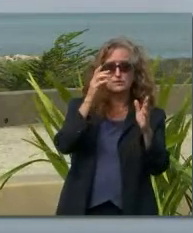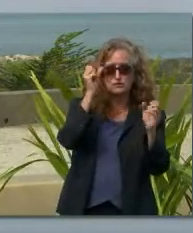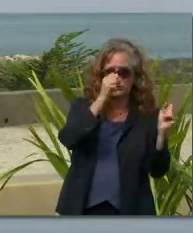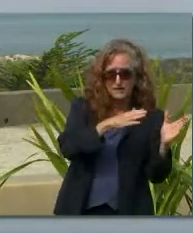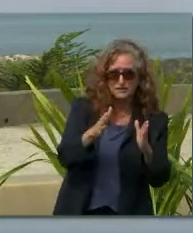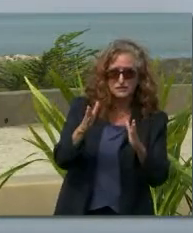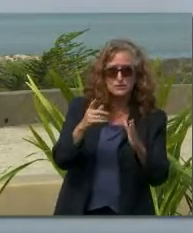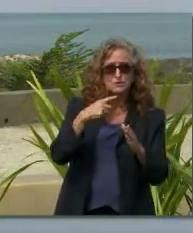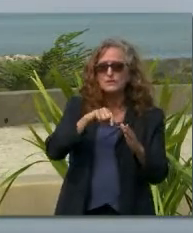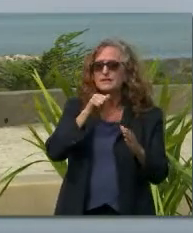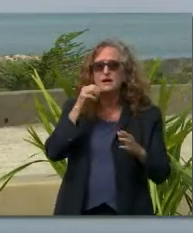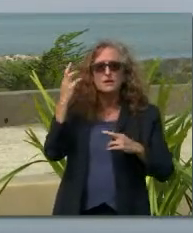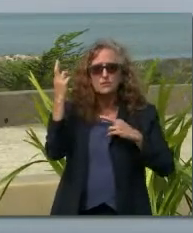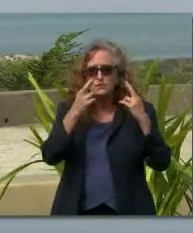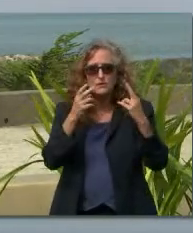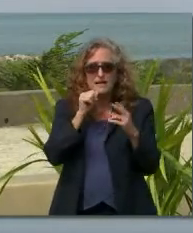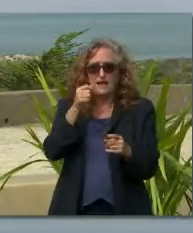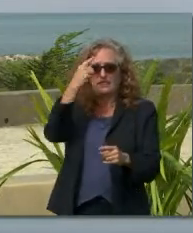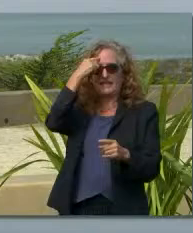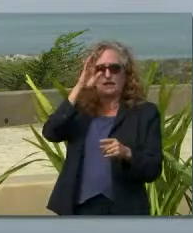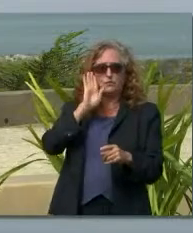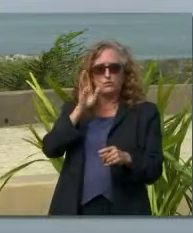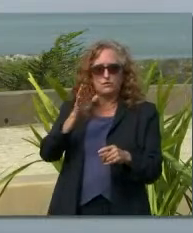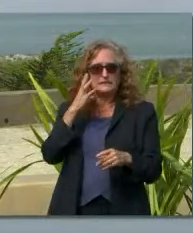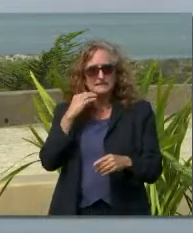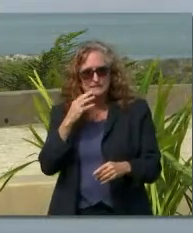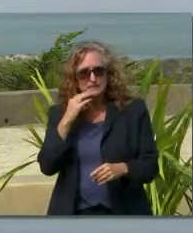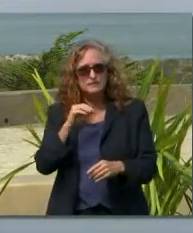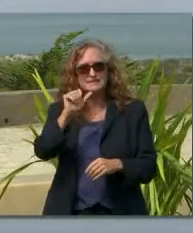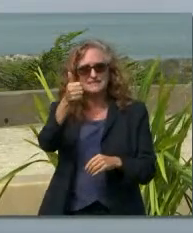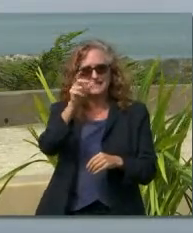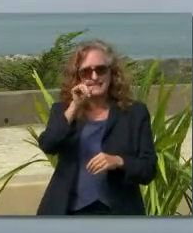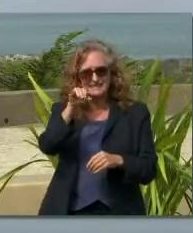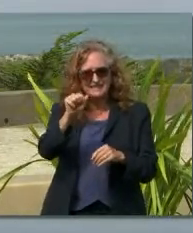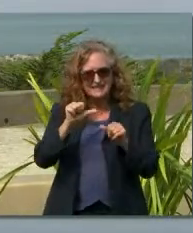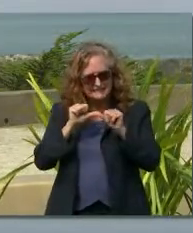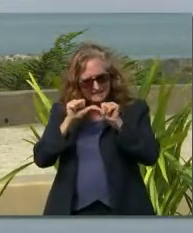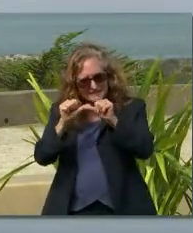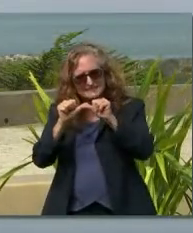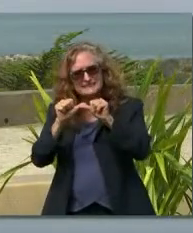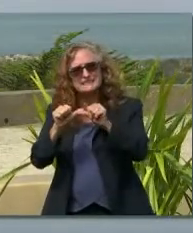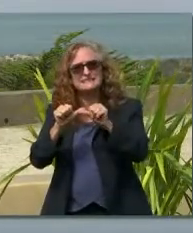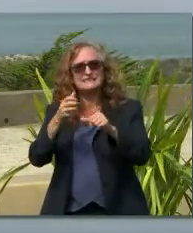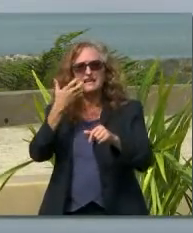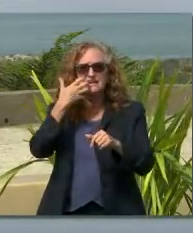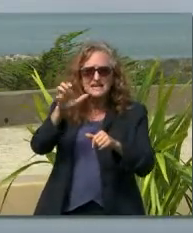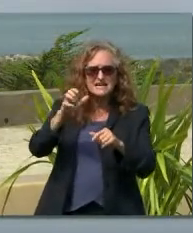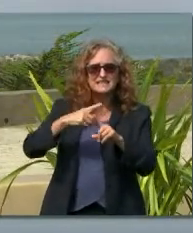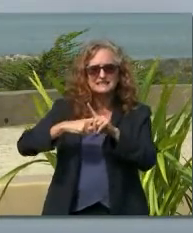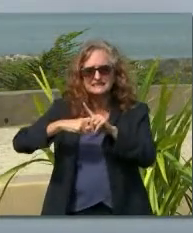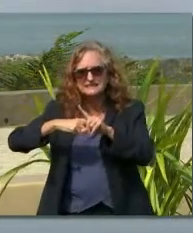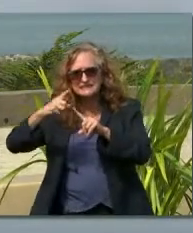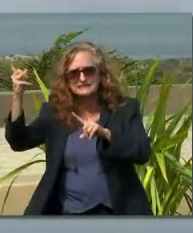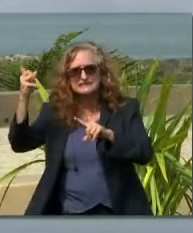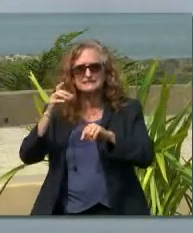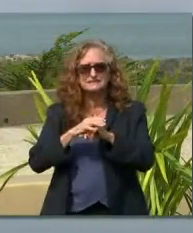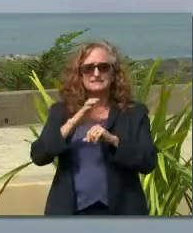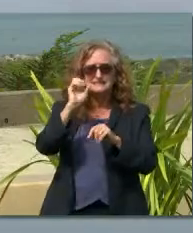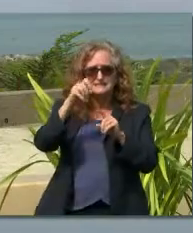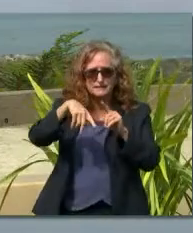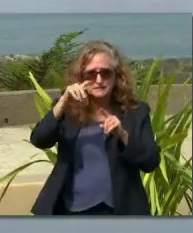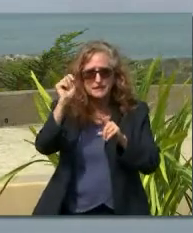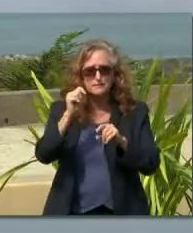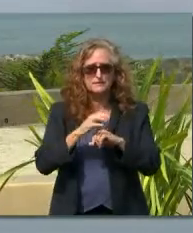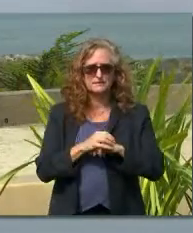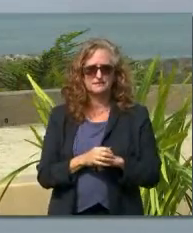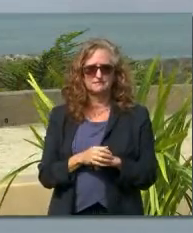we imagine a 10-day heat dome like we experienced last month. 124-degree temperatures in September in the